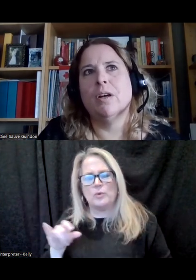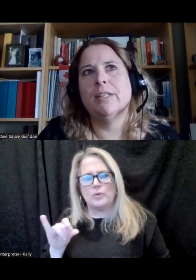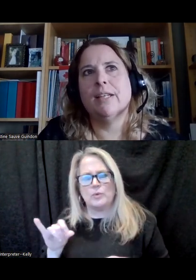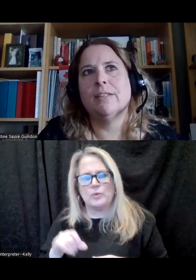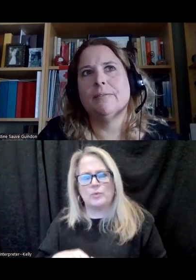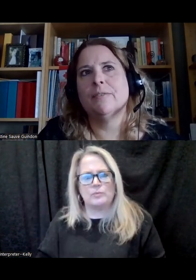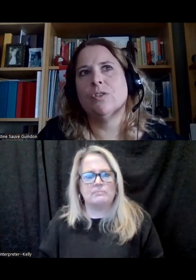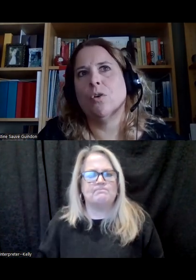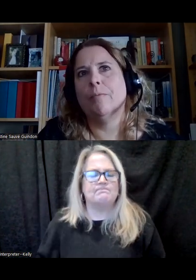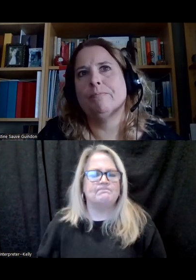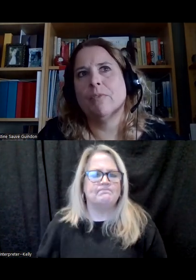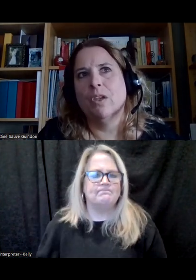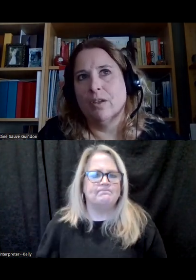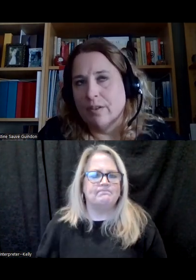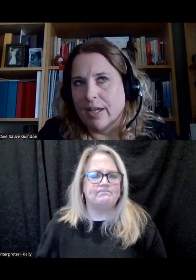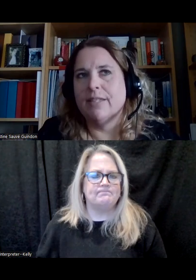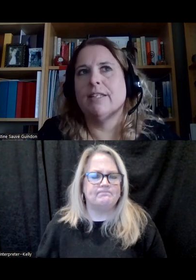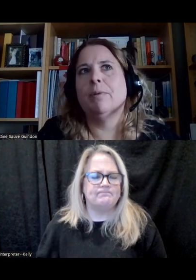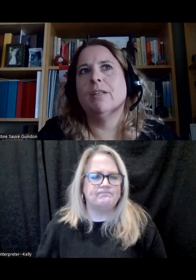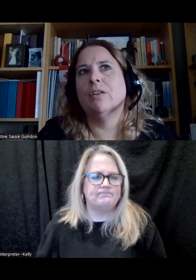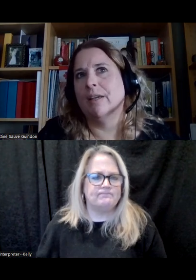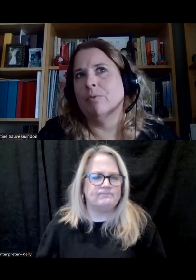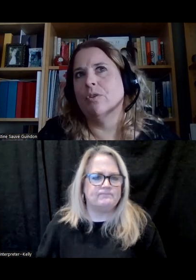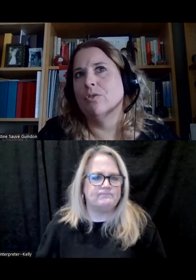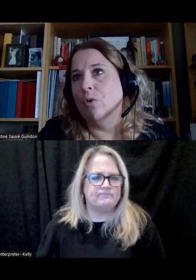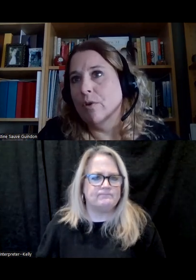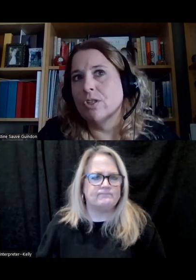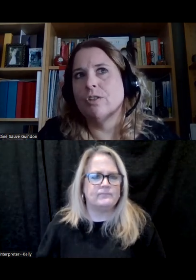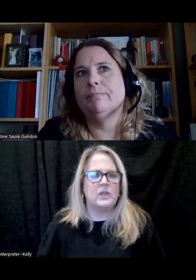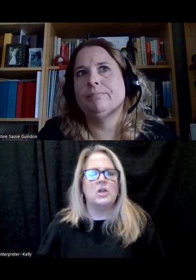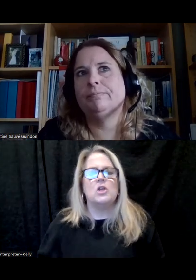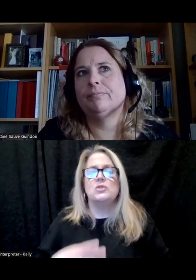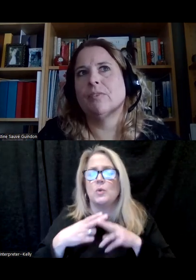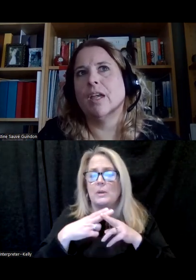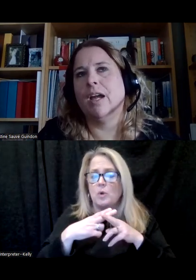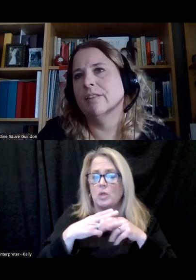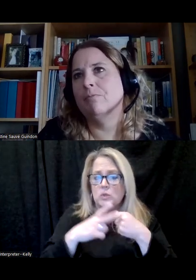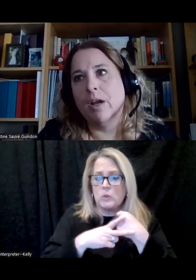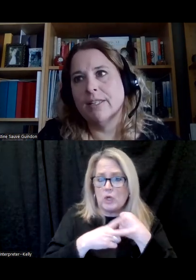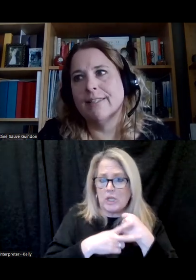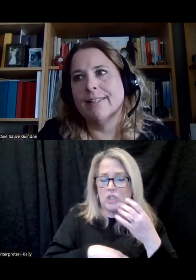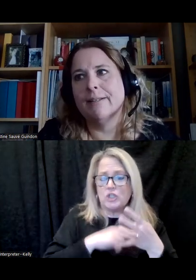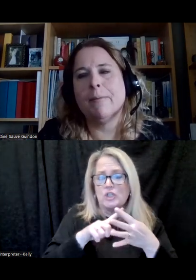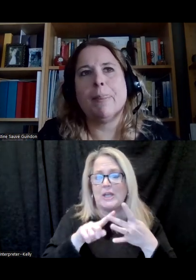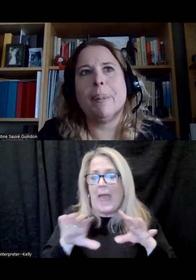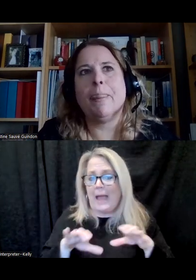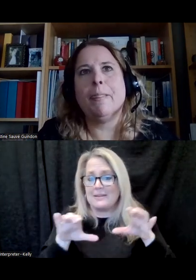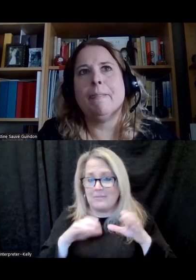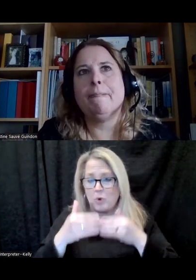in context. So I guess explain temporal storage, active processing,